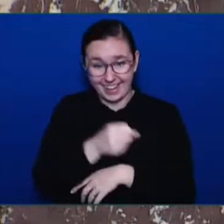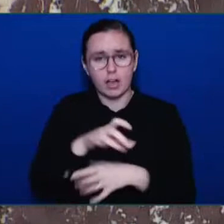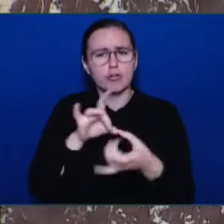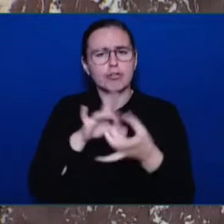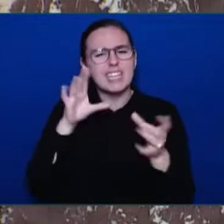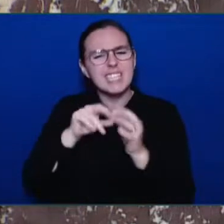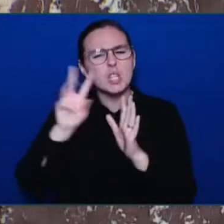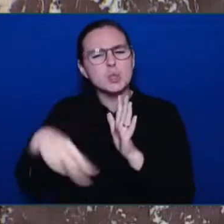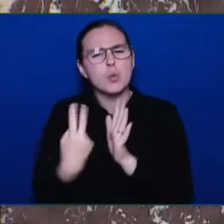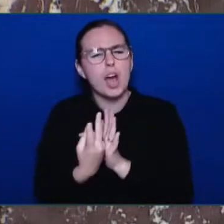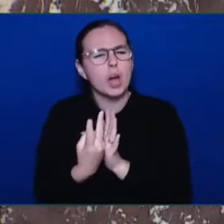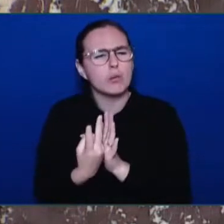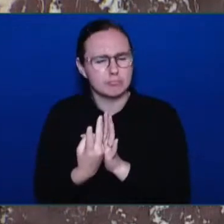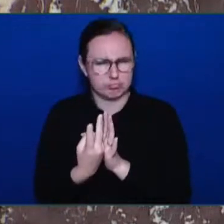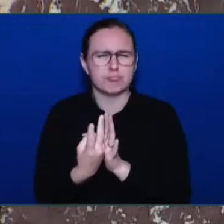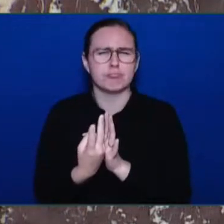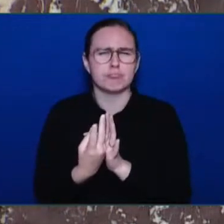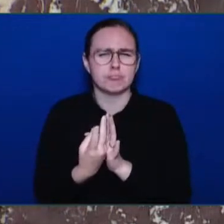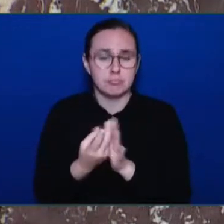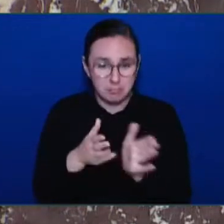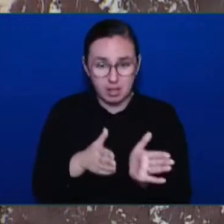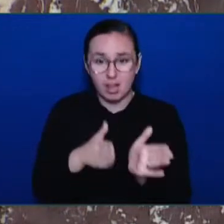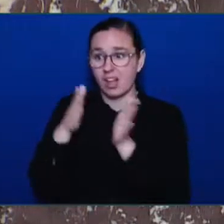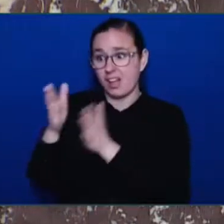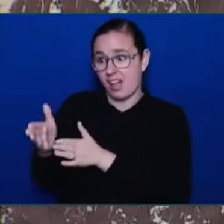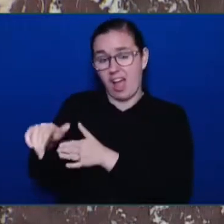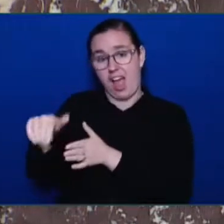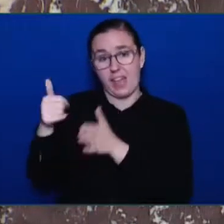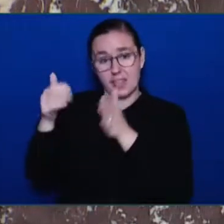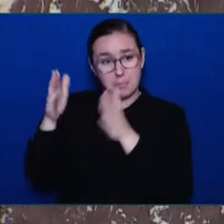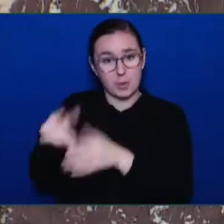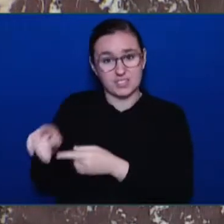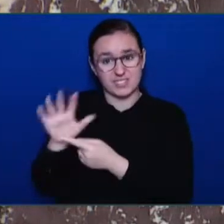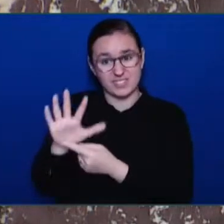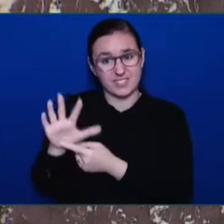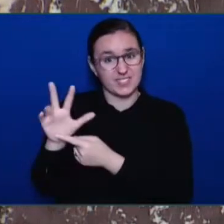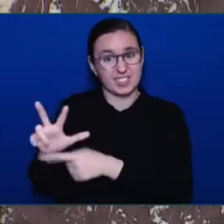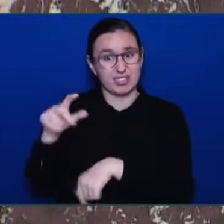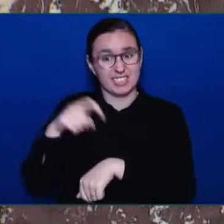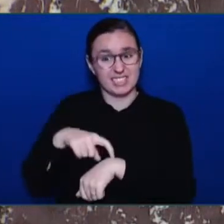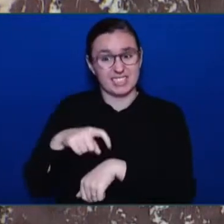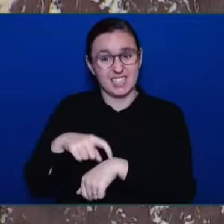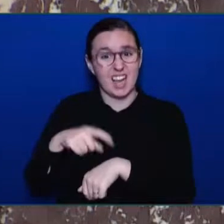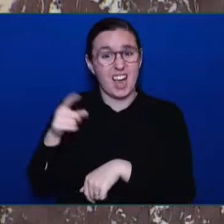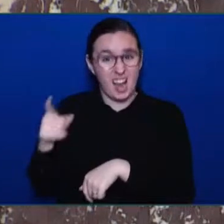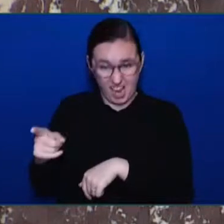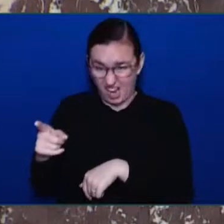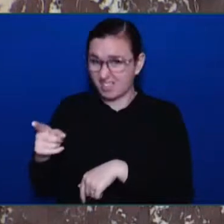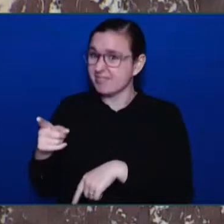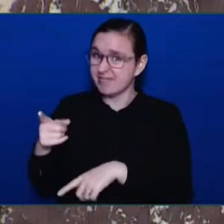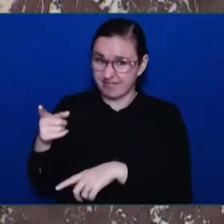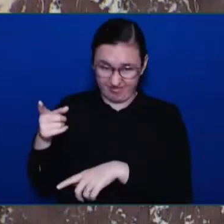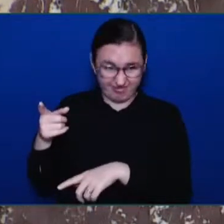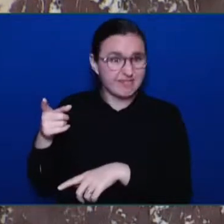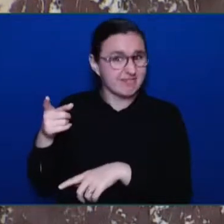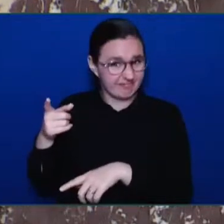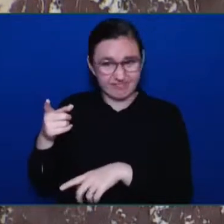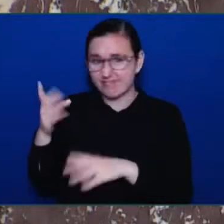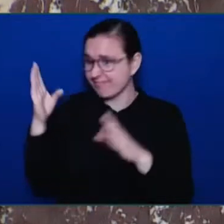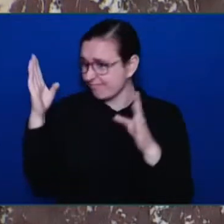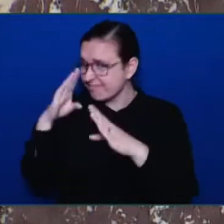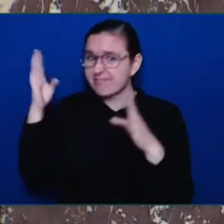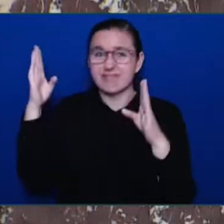Crown prosecutors this last weekend. For over 6 months, we have called on the NDP to